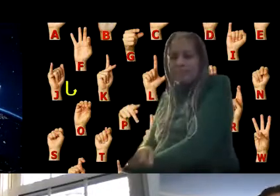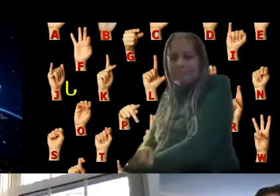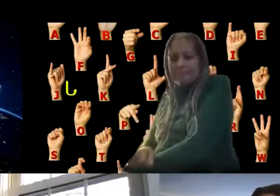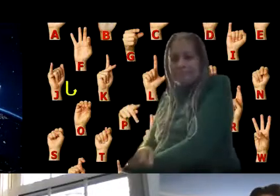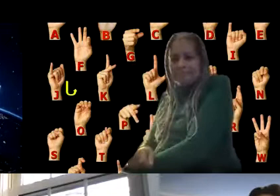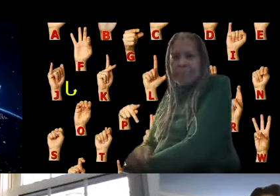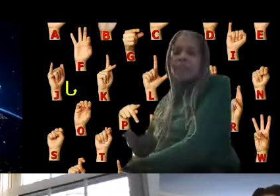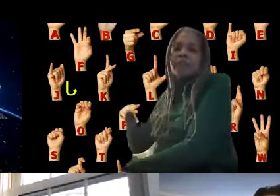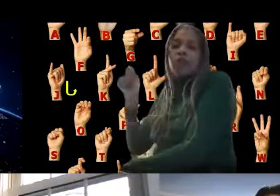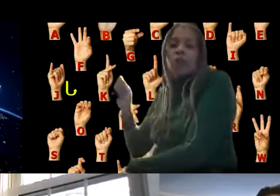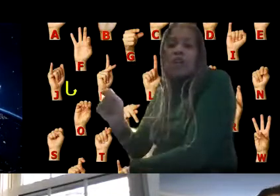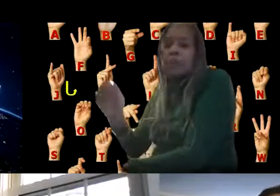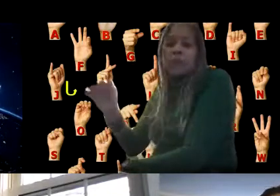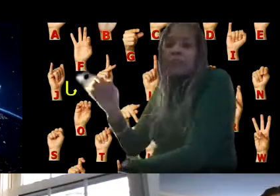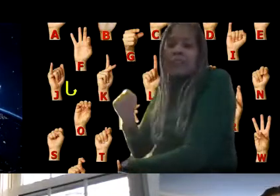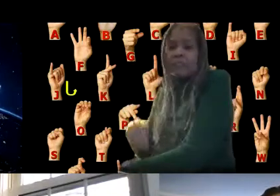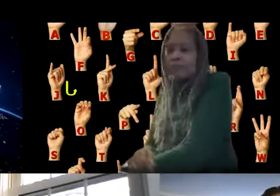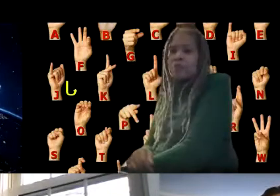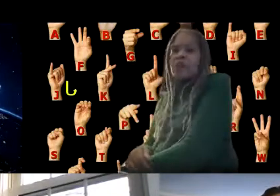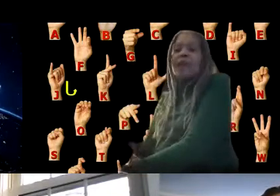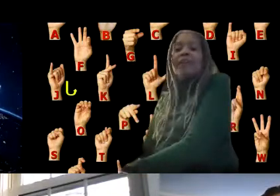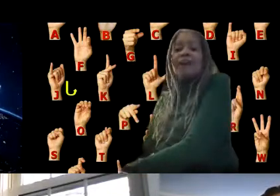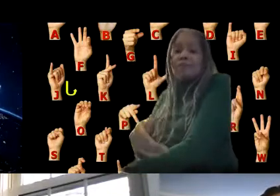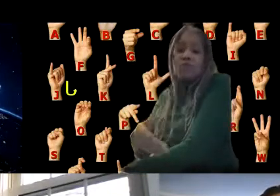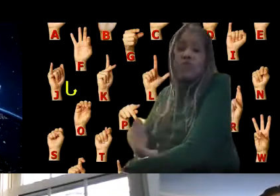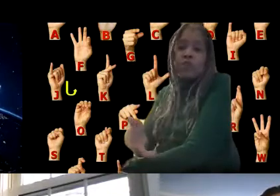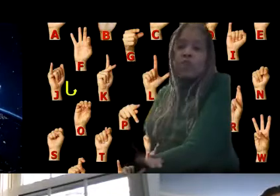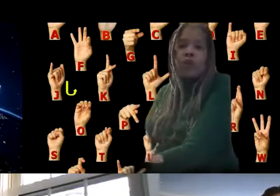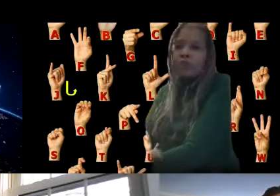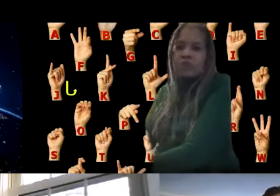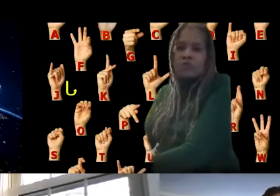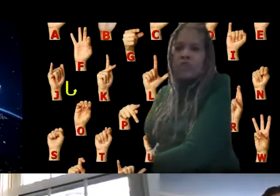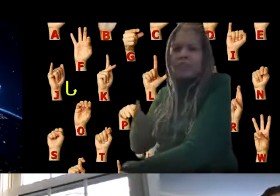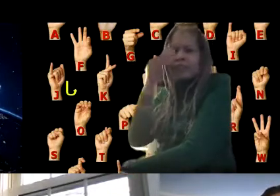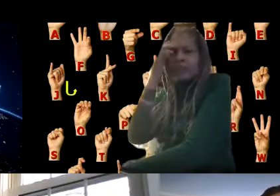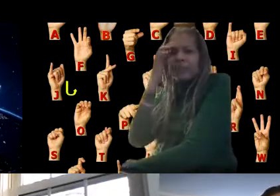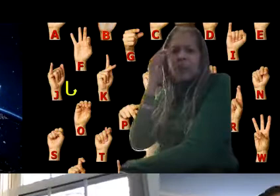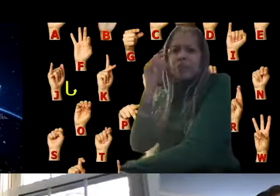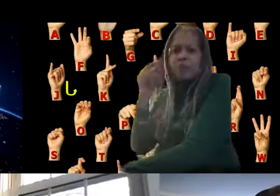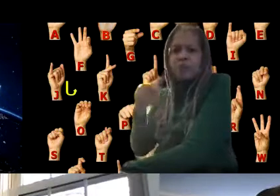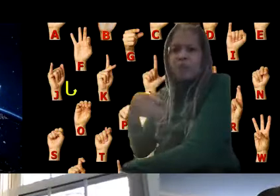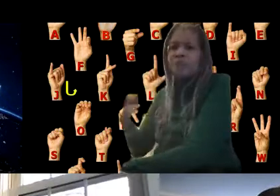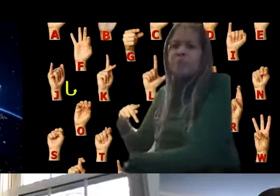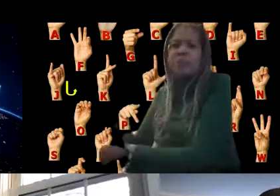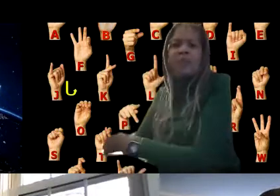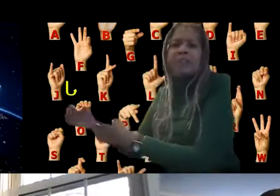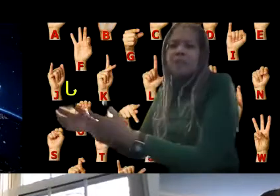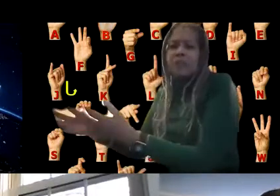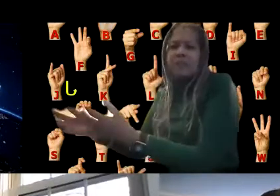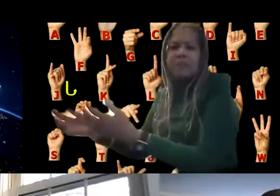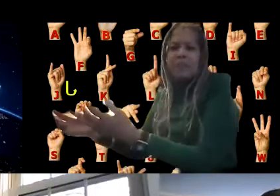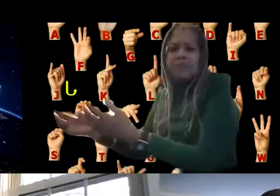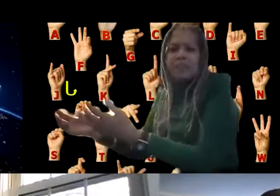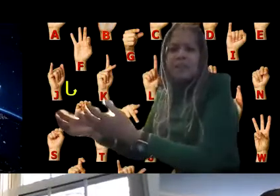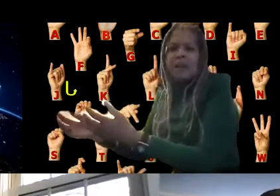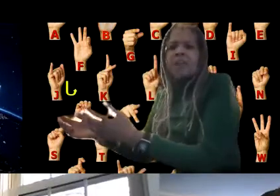it. Because if it was, we wouldn't be thinking about this. And just so you know, there's a study, I think you all have heard me talk about this, the browning and the